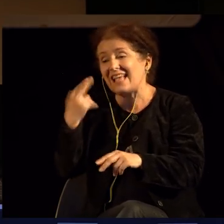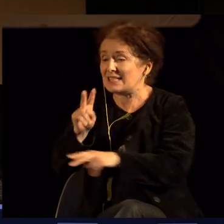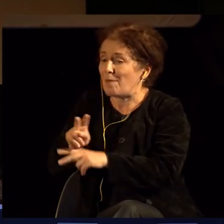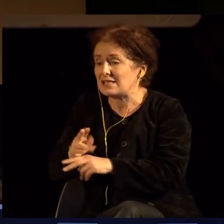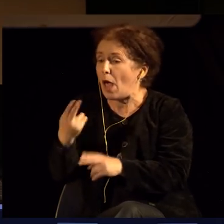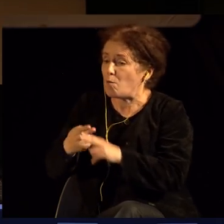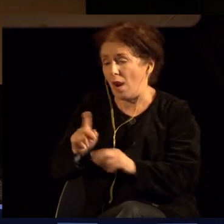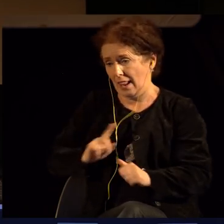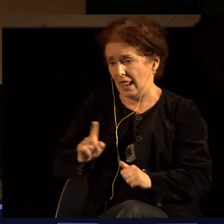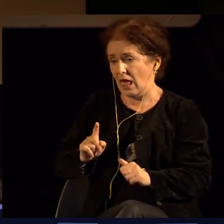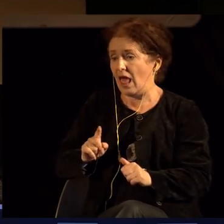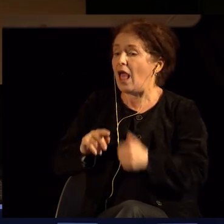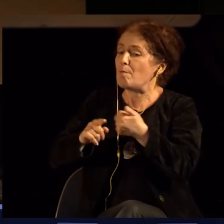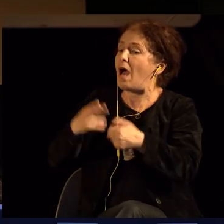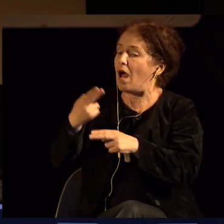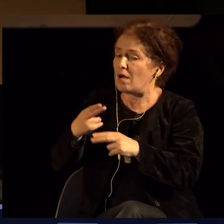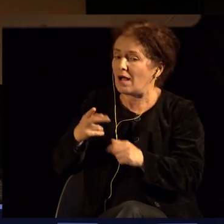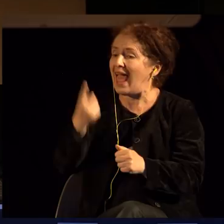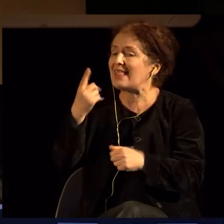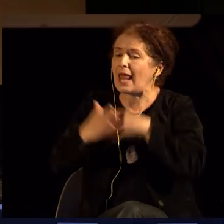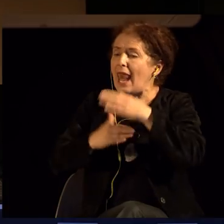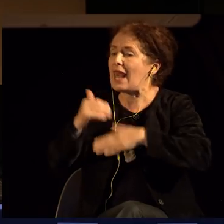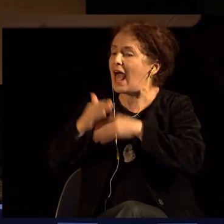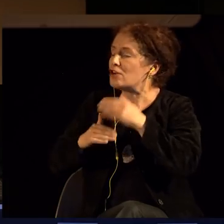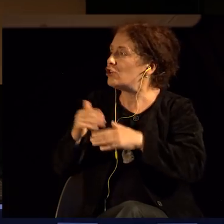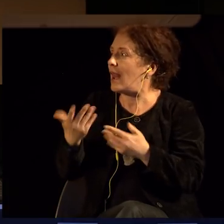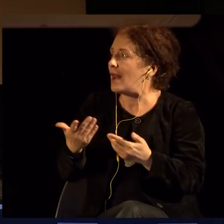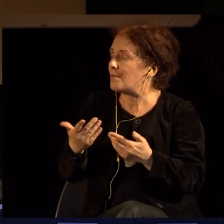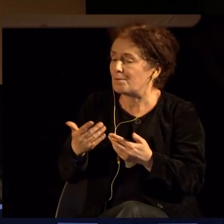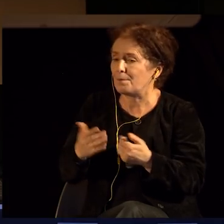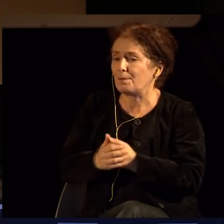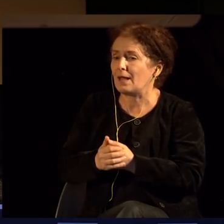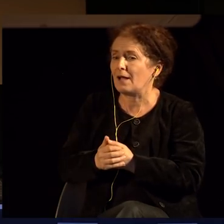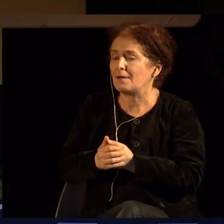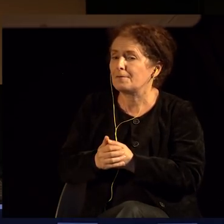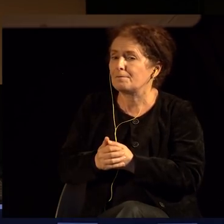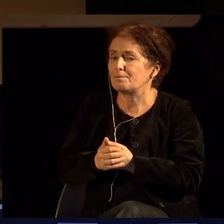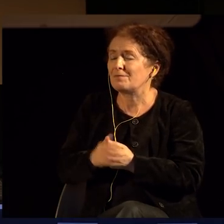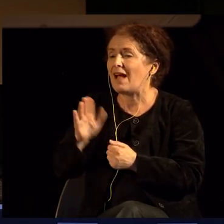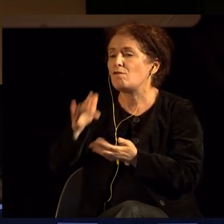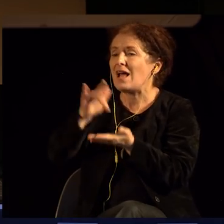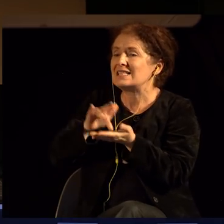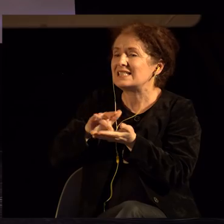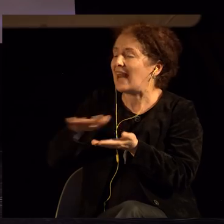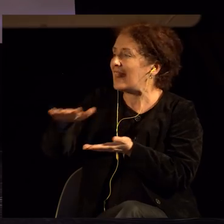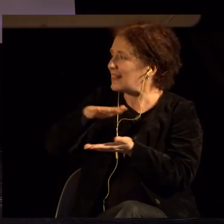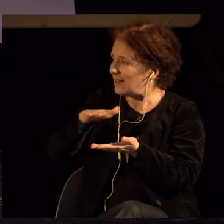One way of starting to create that environment can be to talk about what sex is.